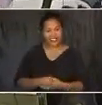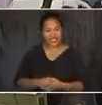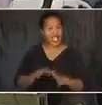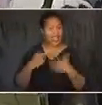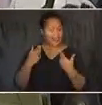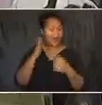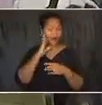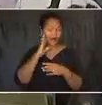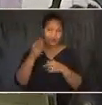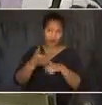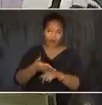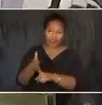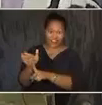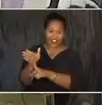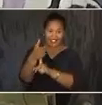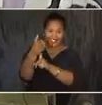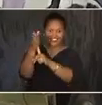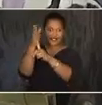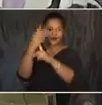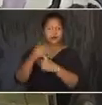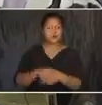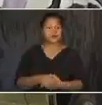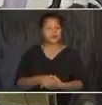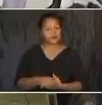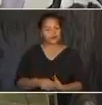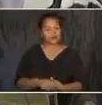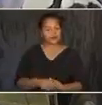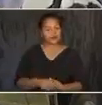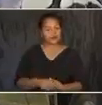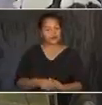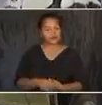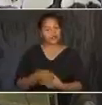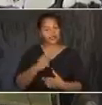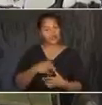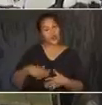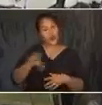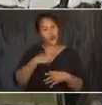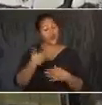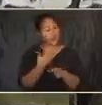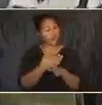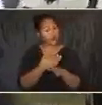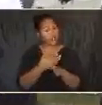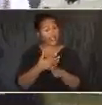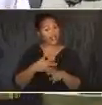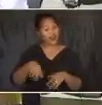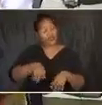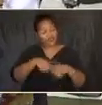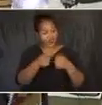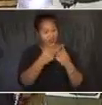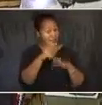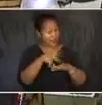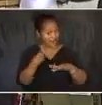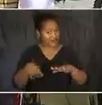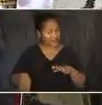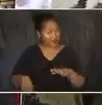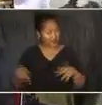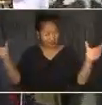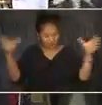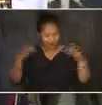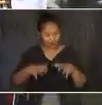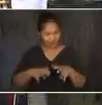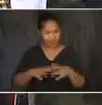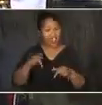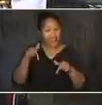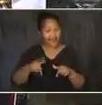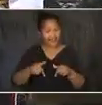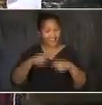kenan rotini ya na buni poro boy balu kena we kani na buni pengarabi bo matni tu membala ta be kadibi songongo na Prince